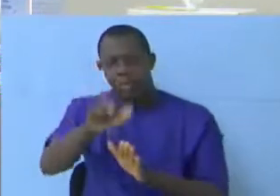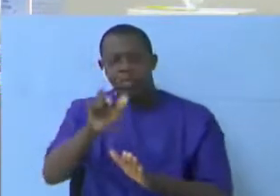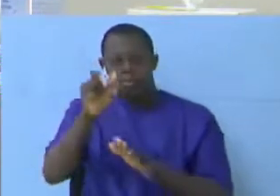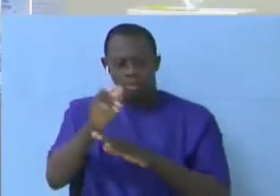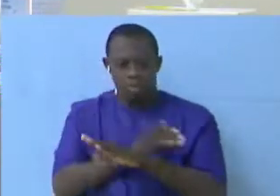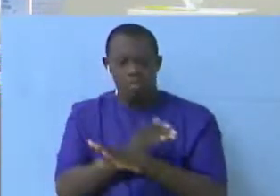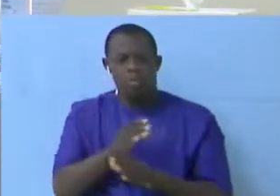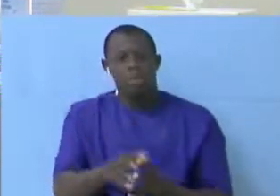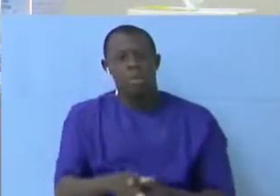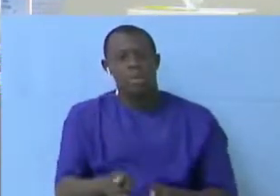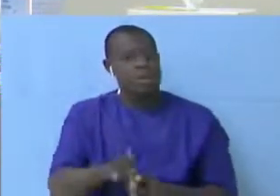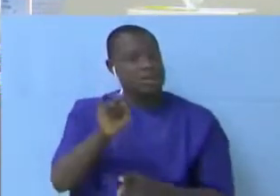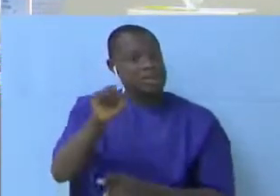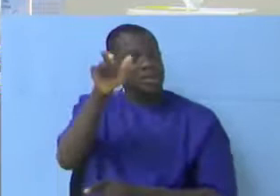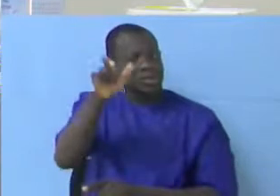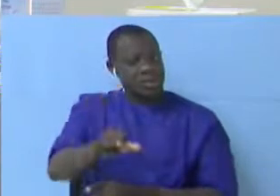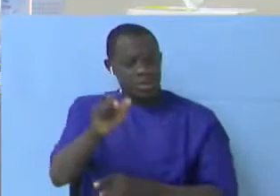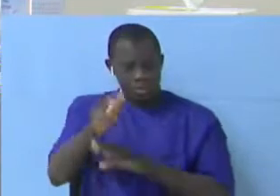Bombarde before this day,